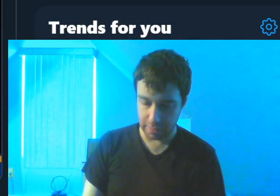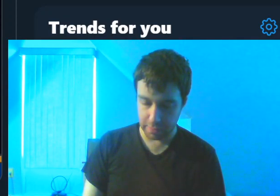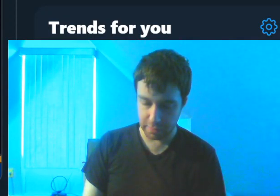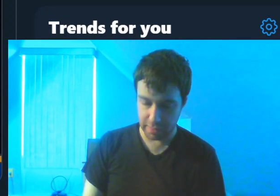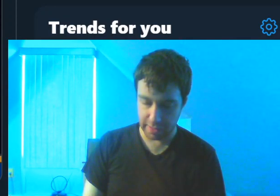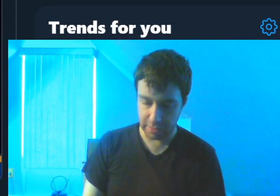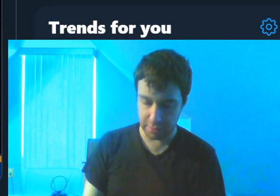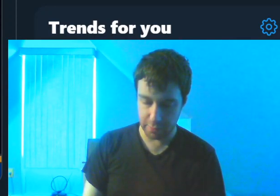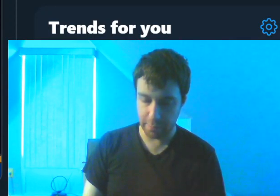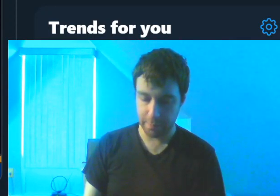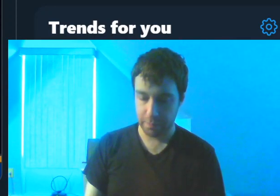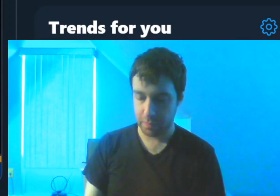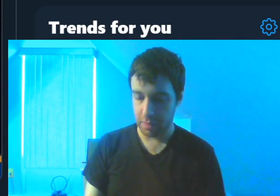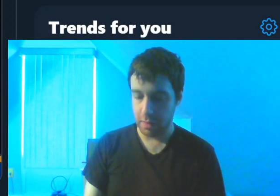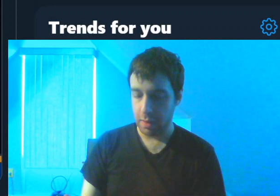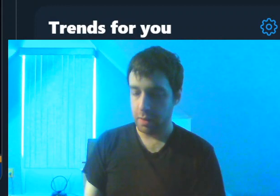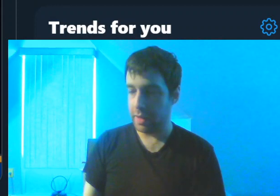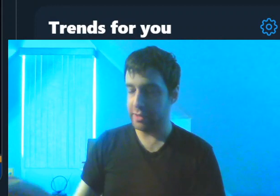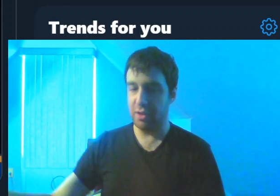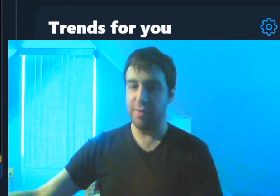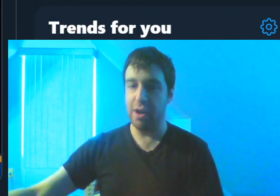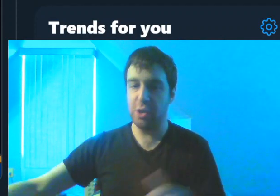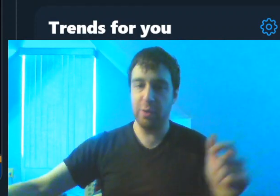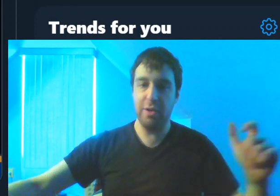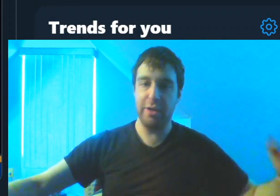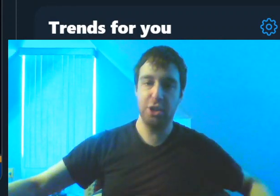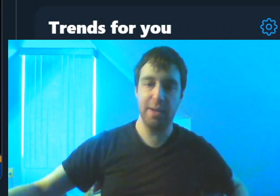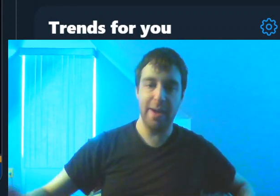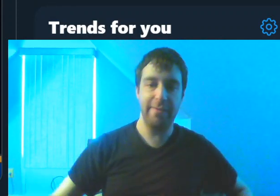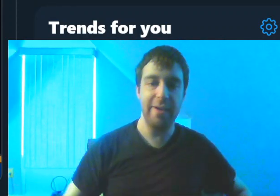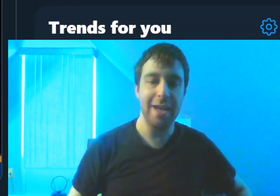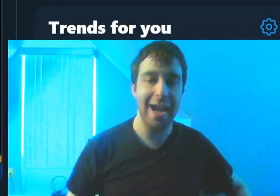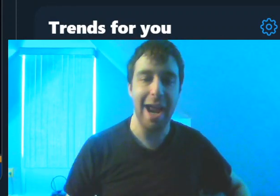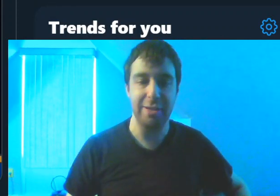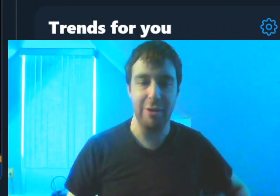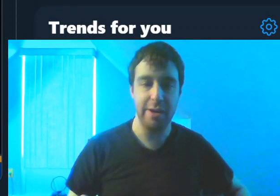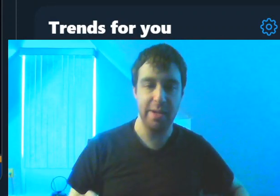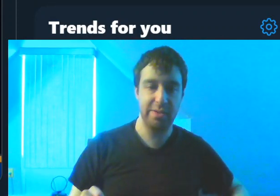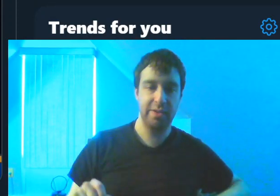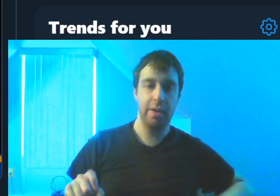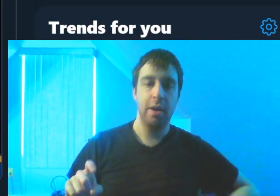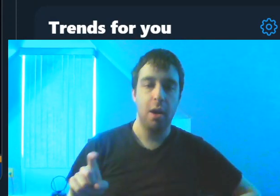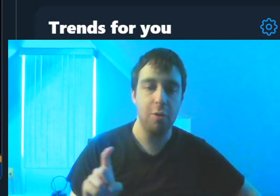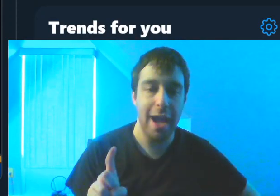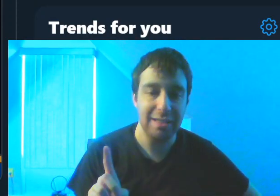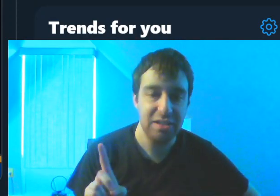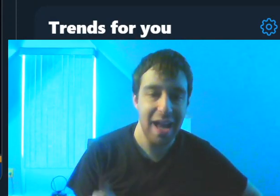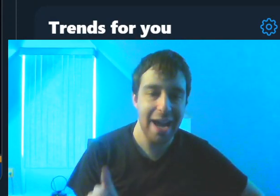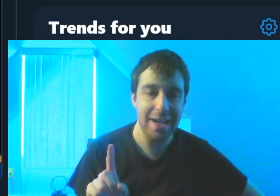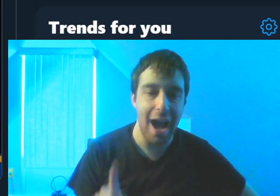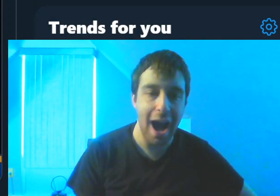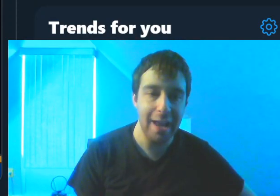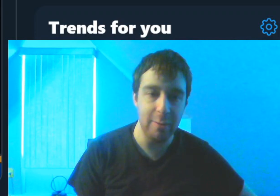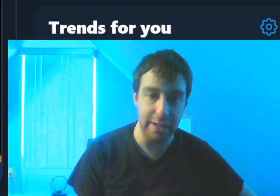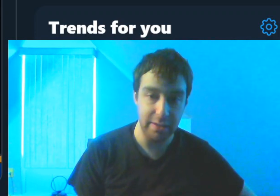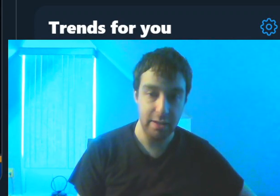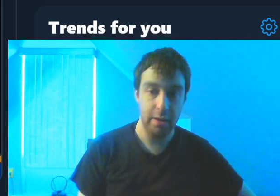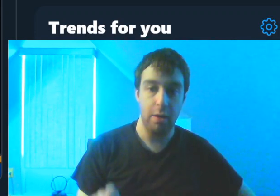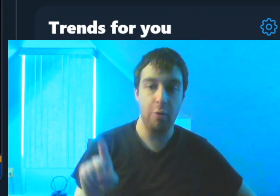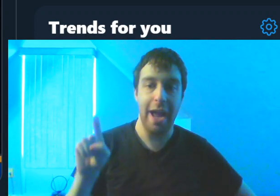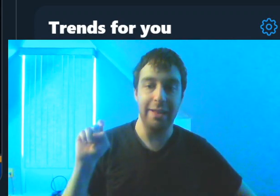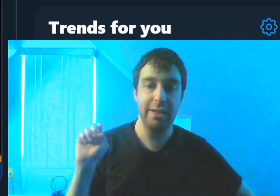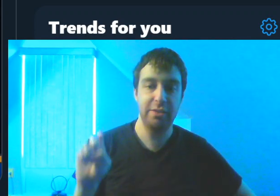There we go, thank you. Okay, so if you're on Twitter, you can check my feed at Andy's Randomness. Okay, Staten